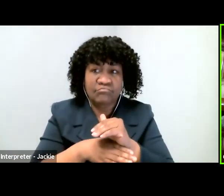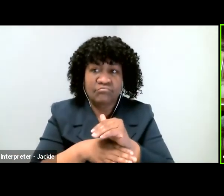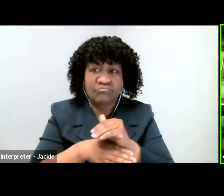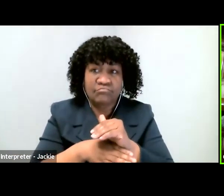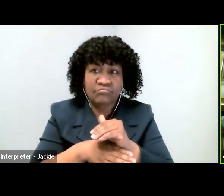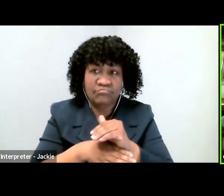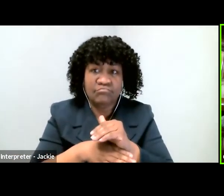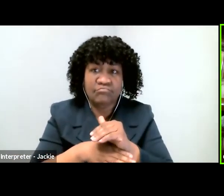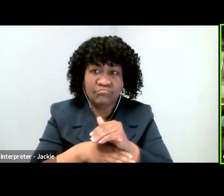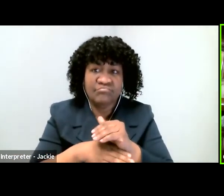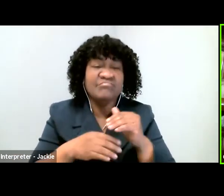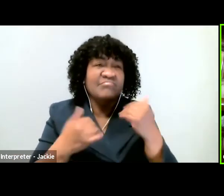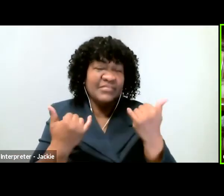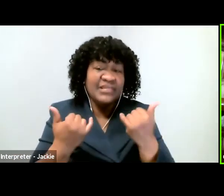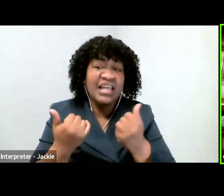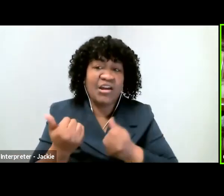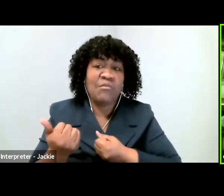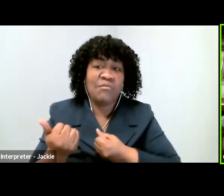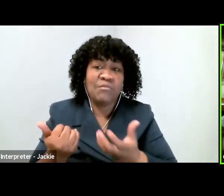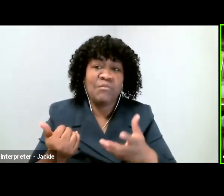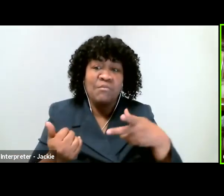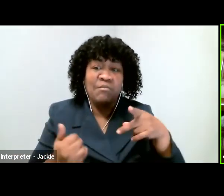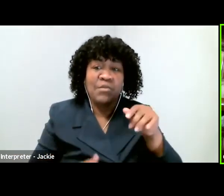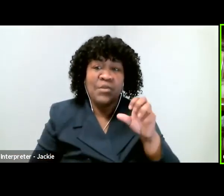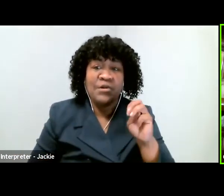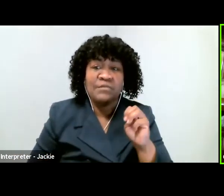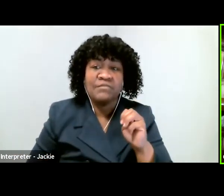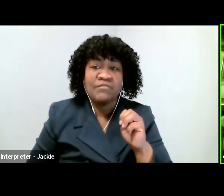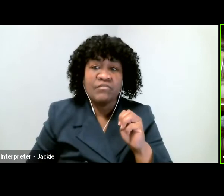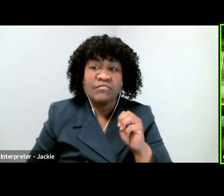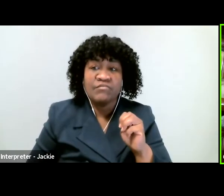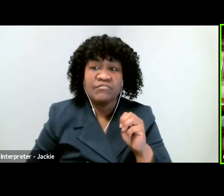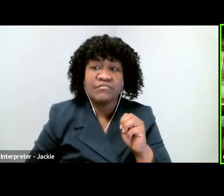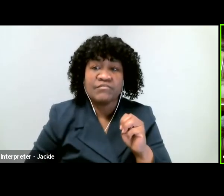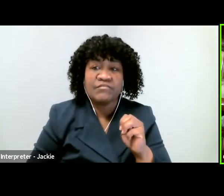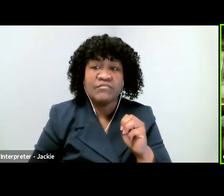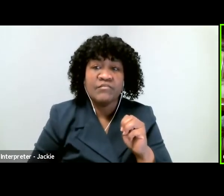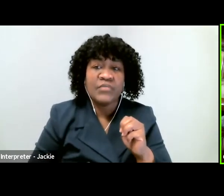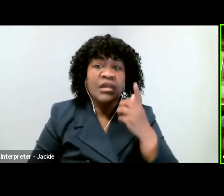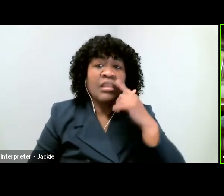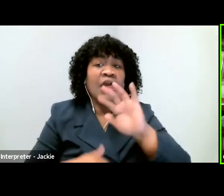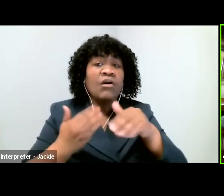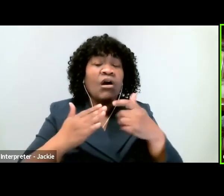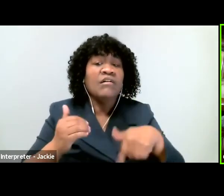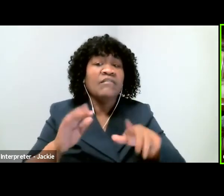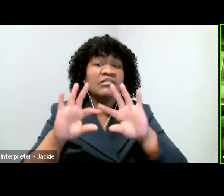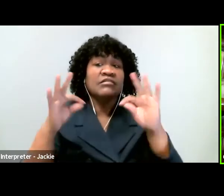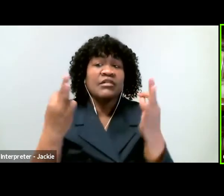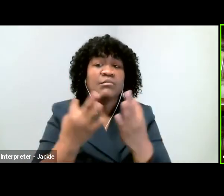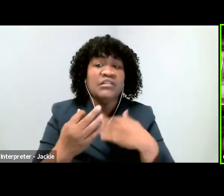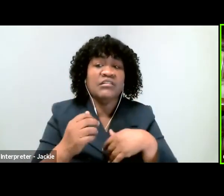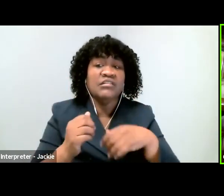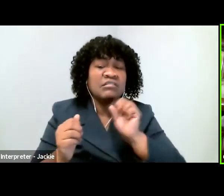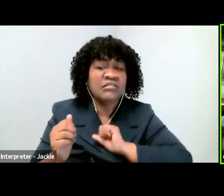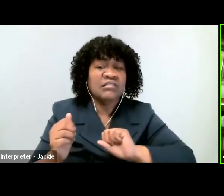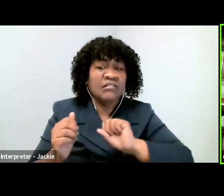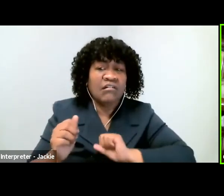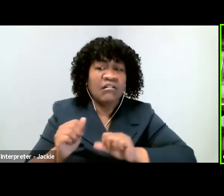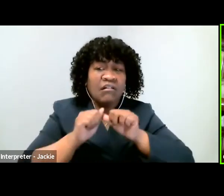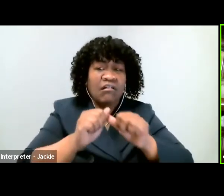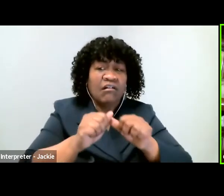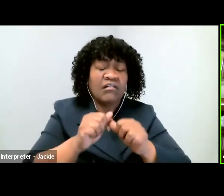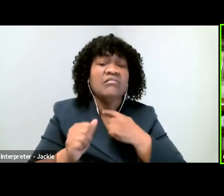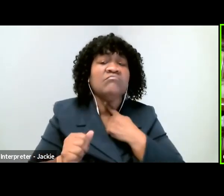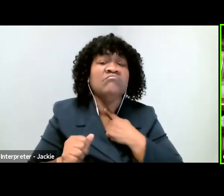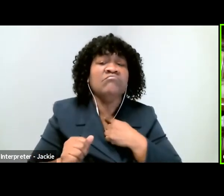Okay, and the poem after that, or the excerpt. Like all of us in the family, the persistent